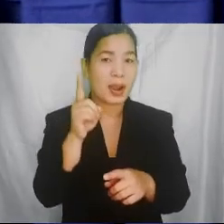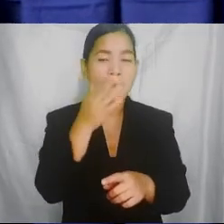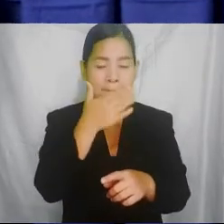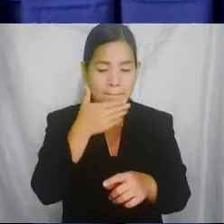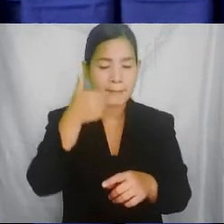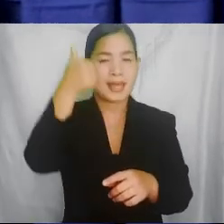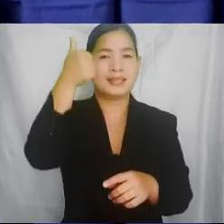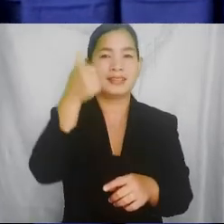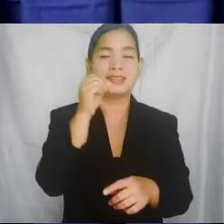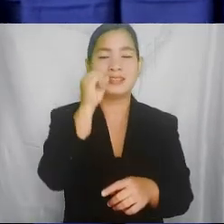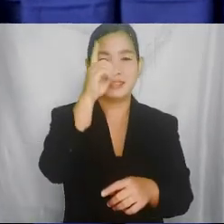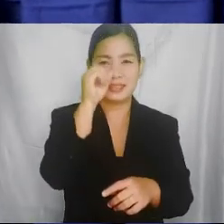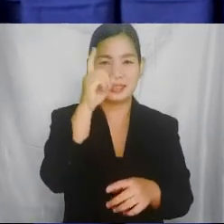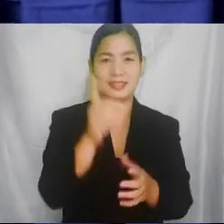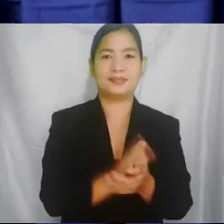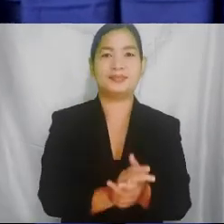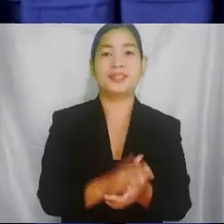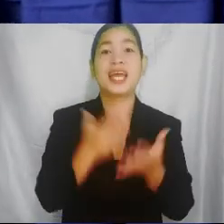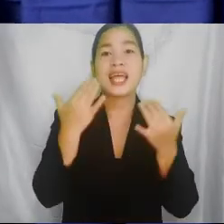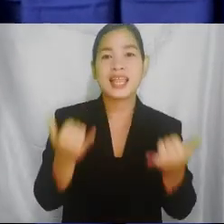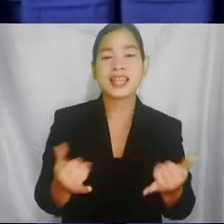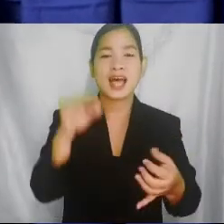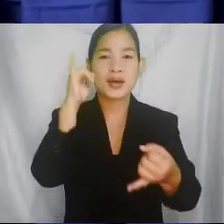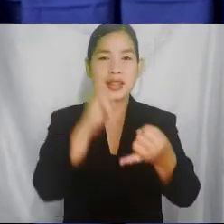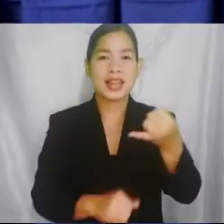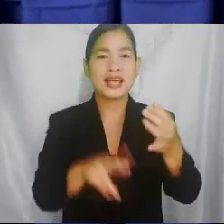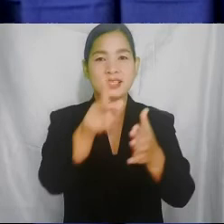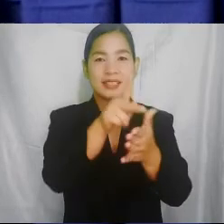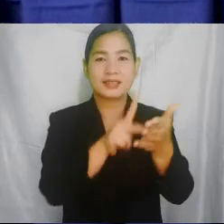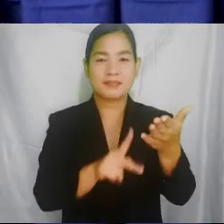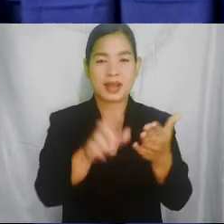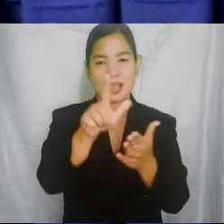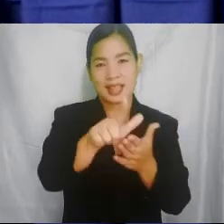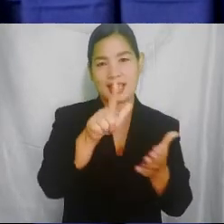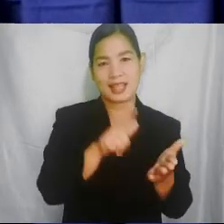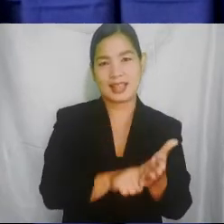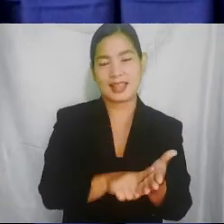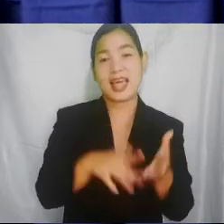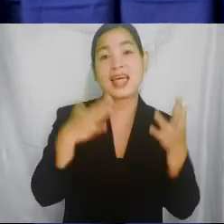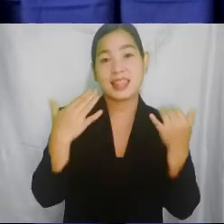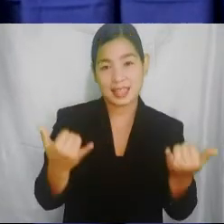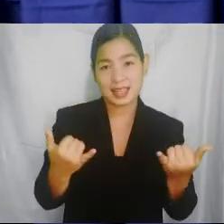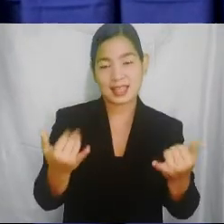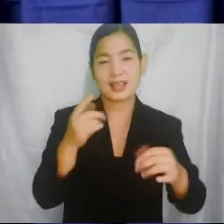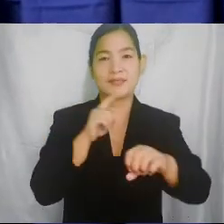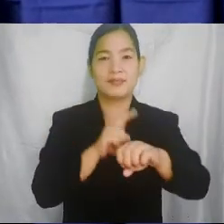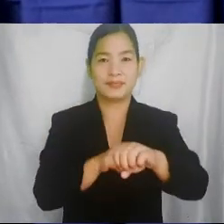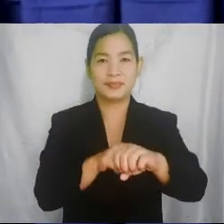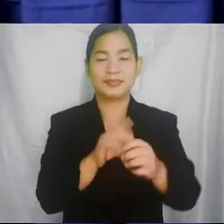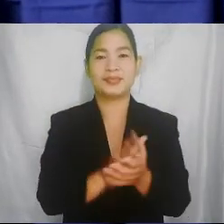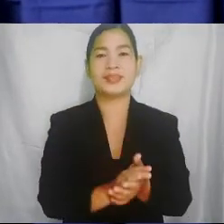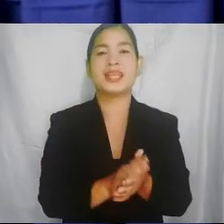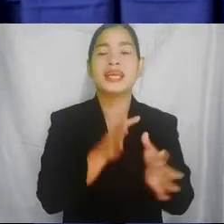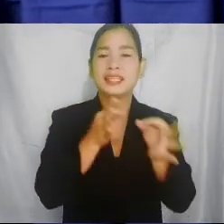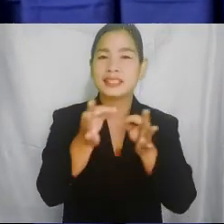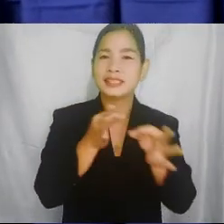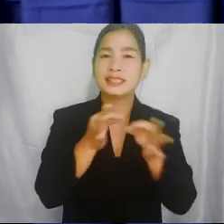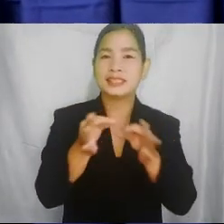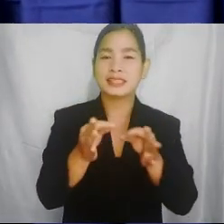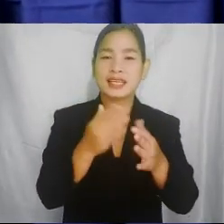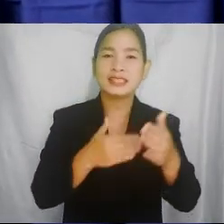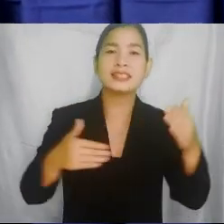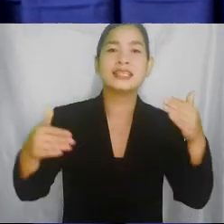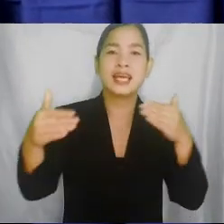We are now in the last part of our lesson. At this moment, let's discuss advanced microscopes and